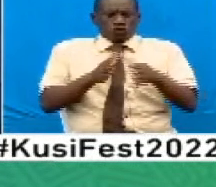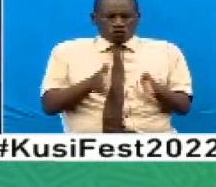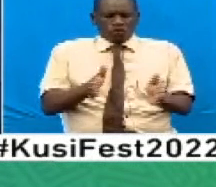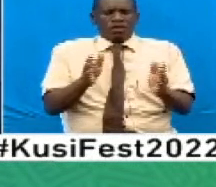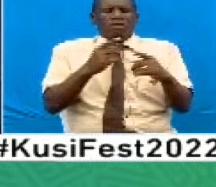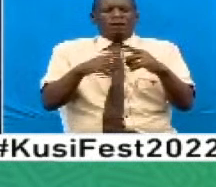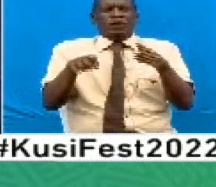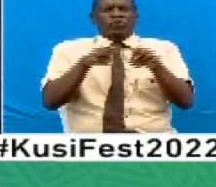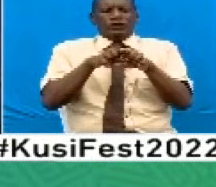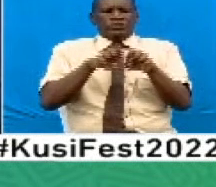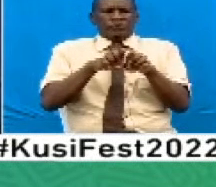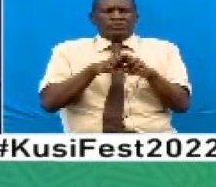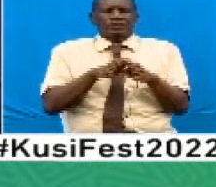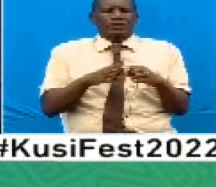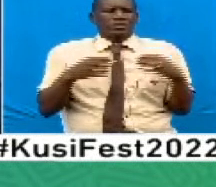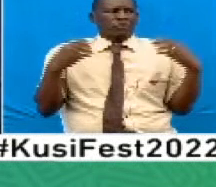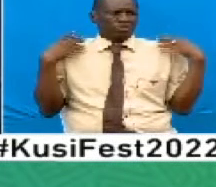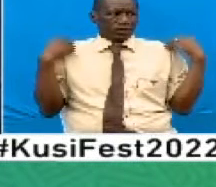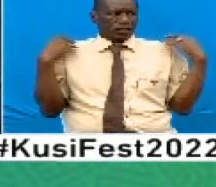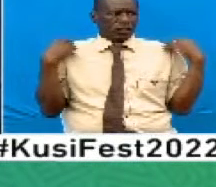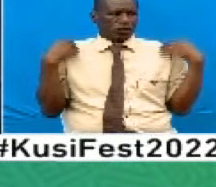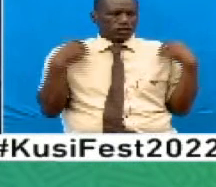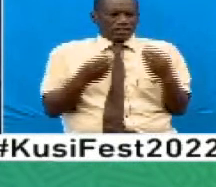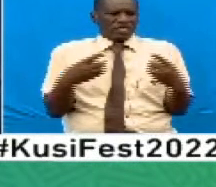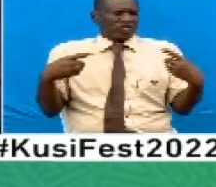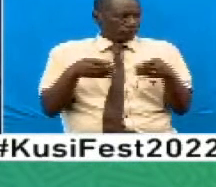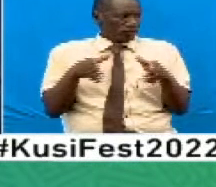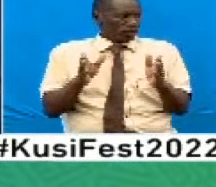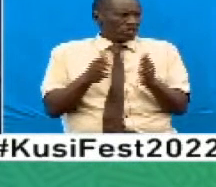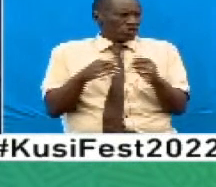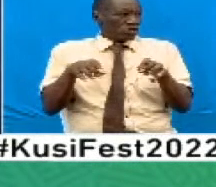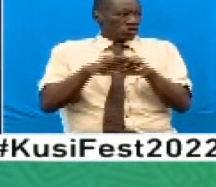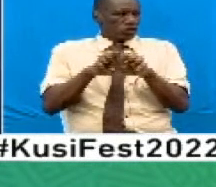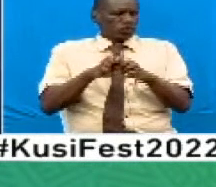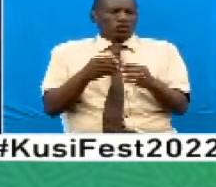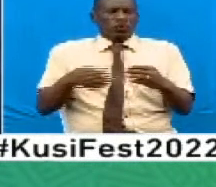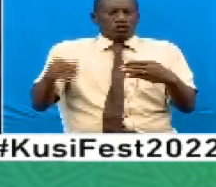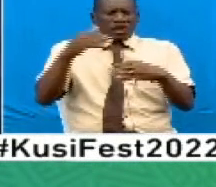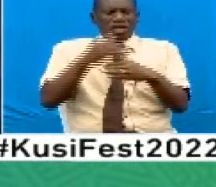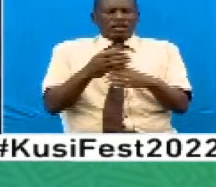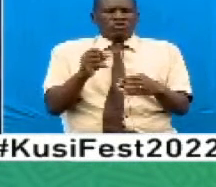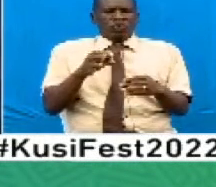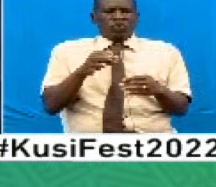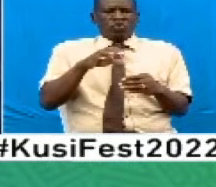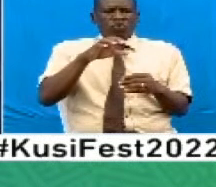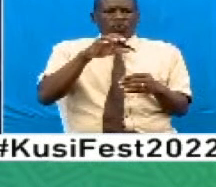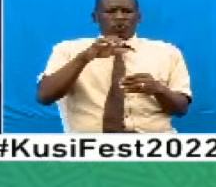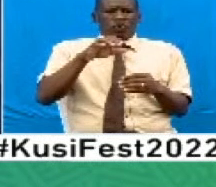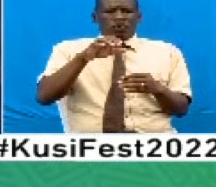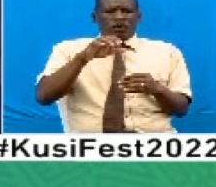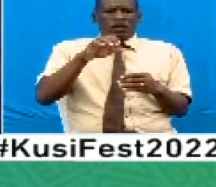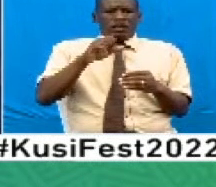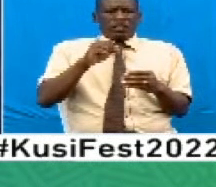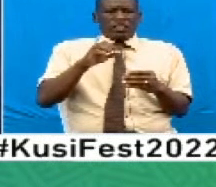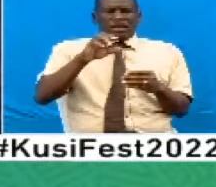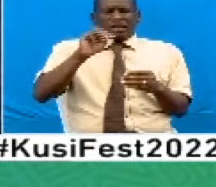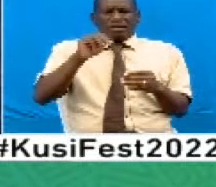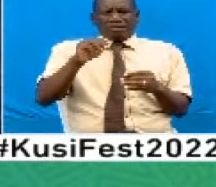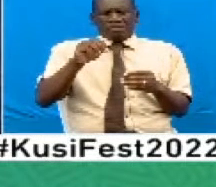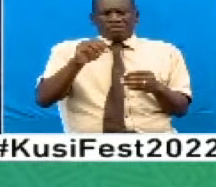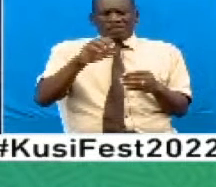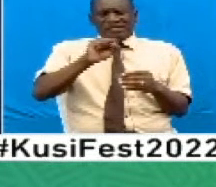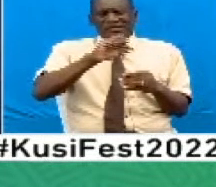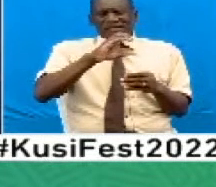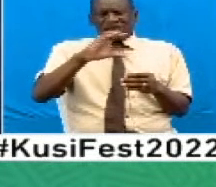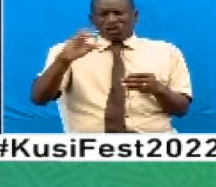but also practical in many ways. In addition to the SACO Gas partnership or the MGAS partnership that I